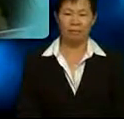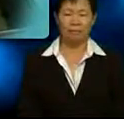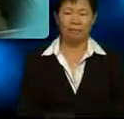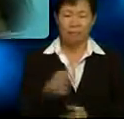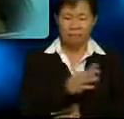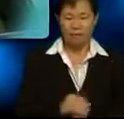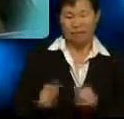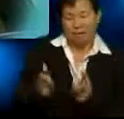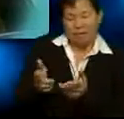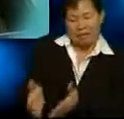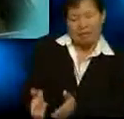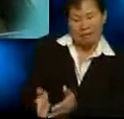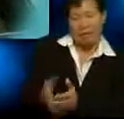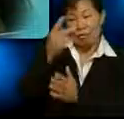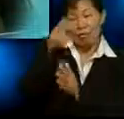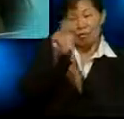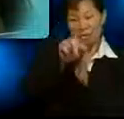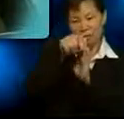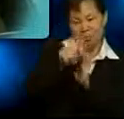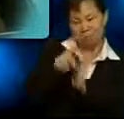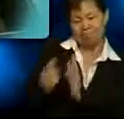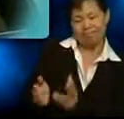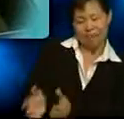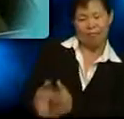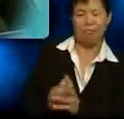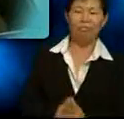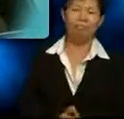and leave it for half an hour.